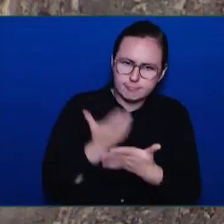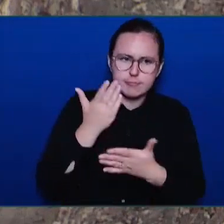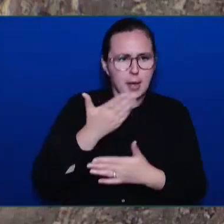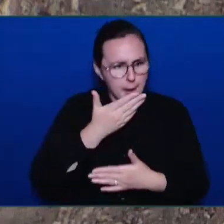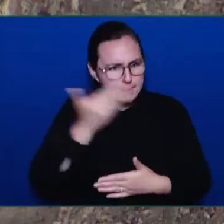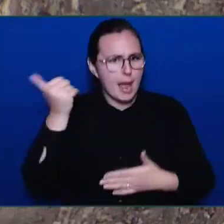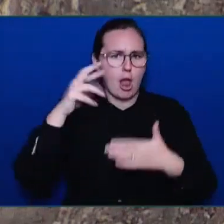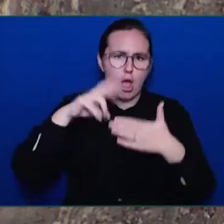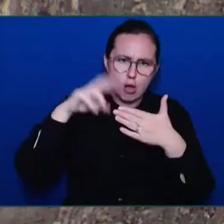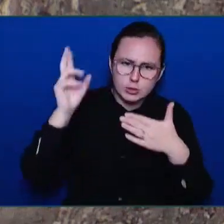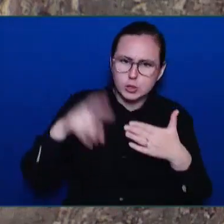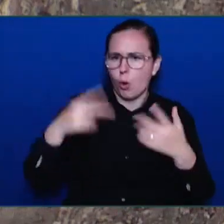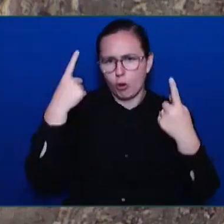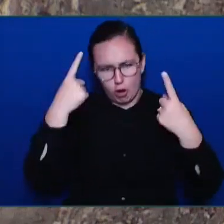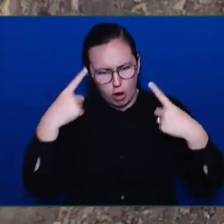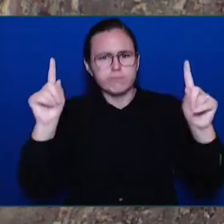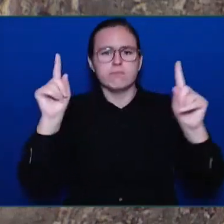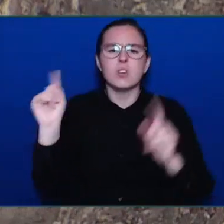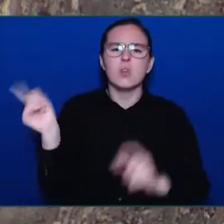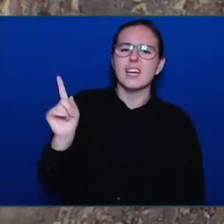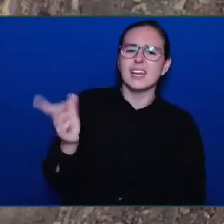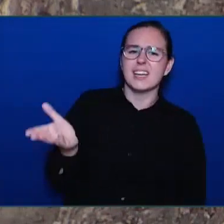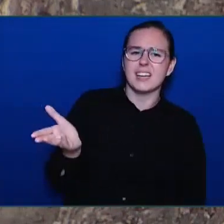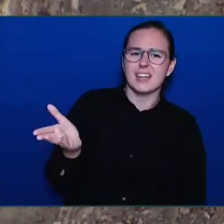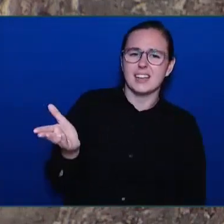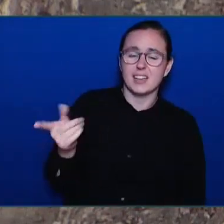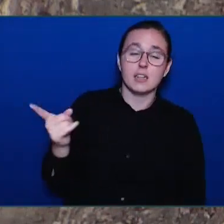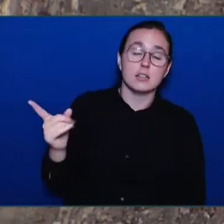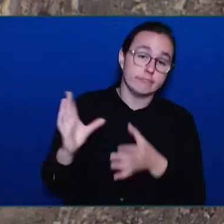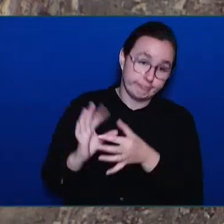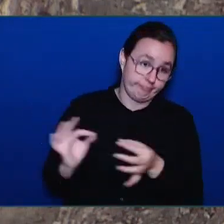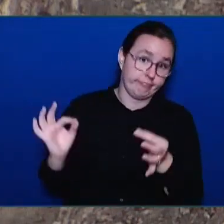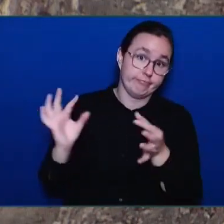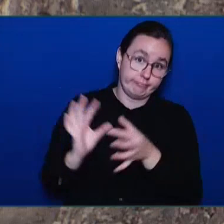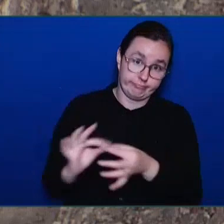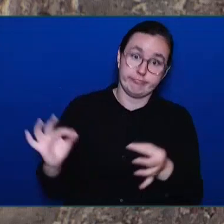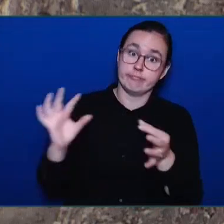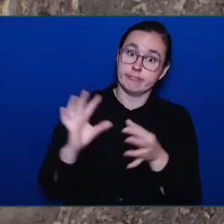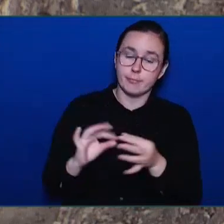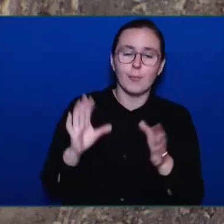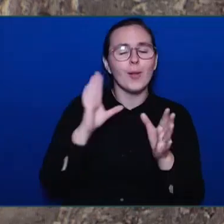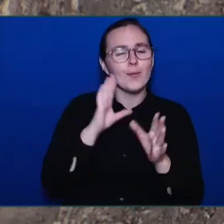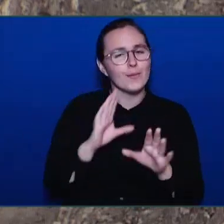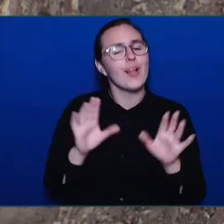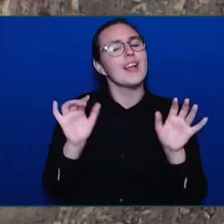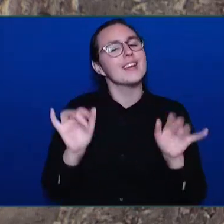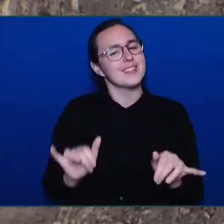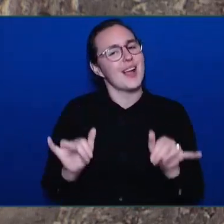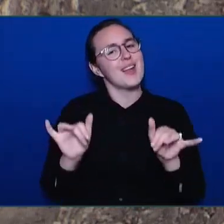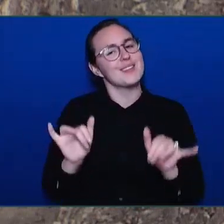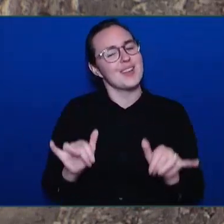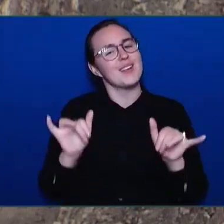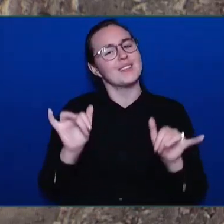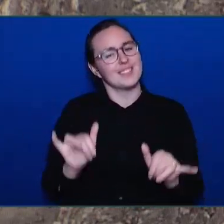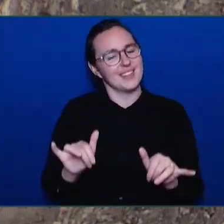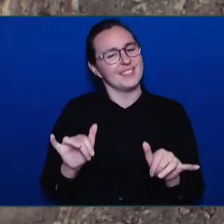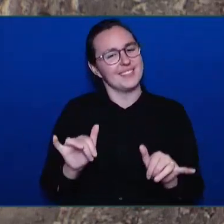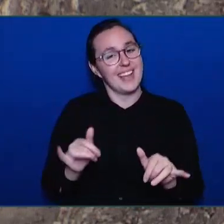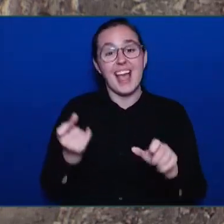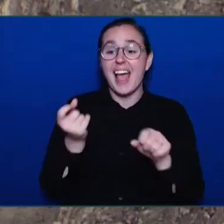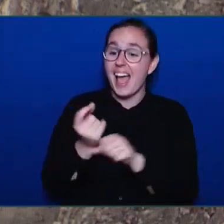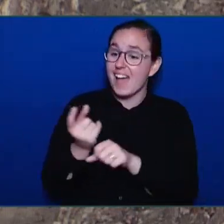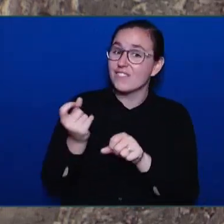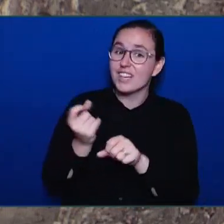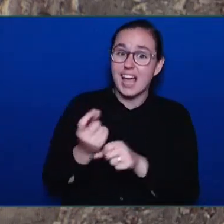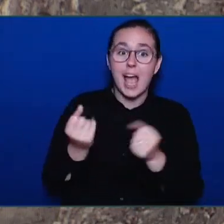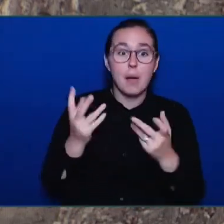see the rate of overdose deaths increasing every year that this government has been in power. Every